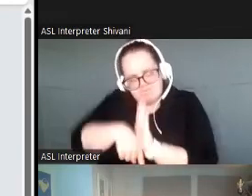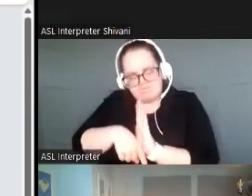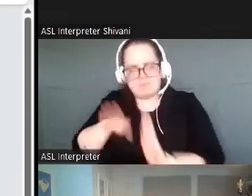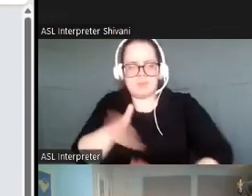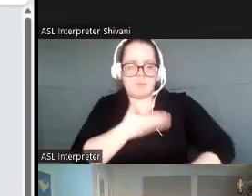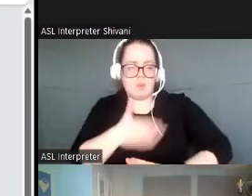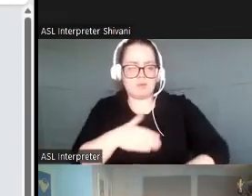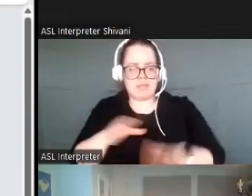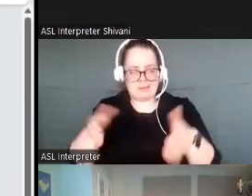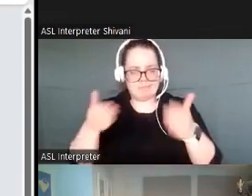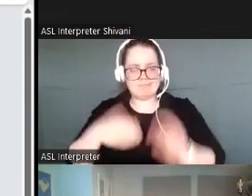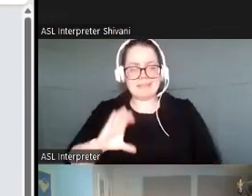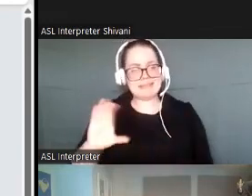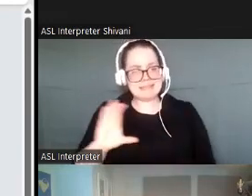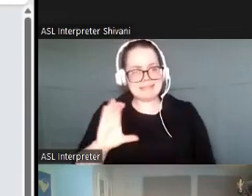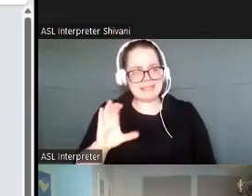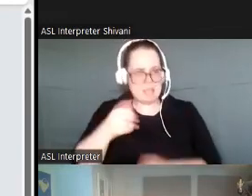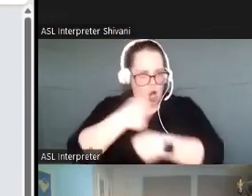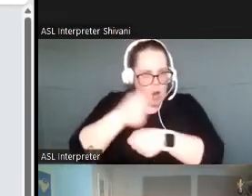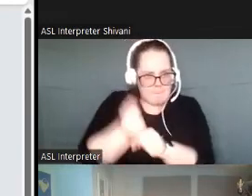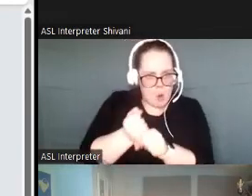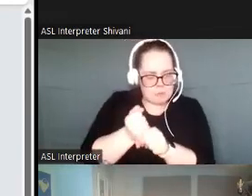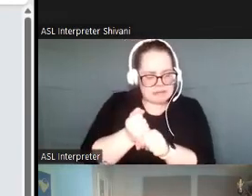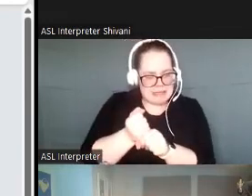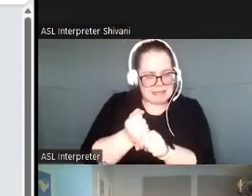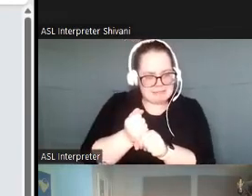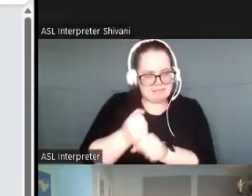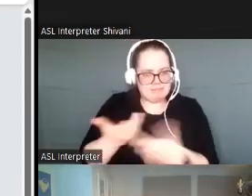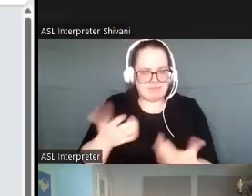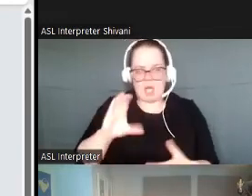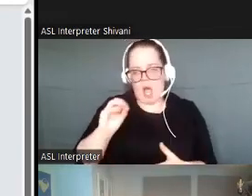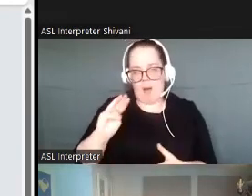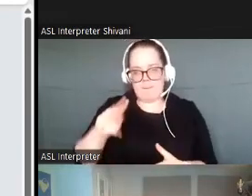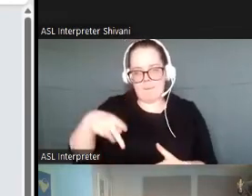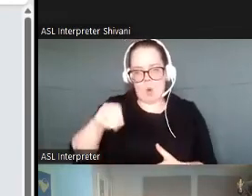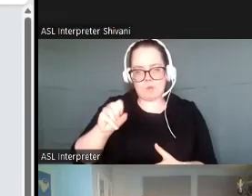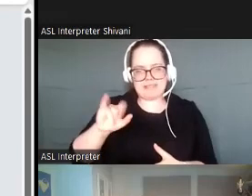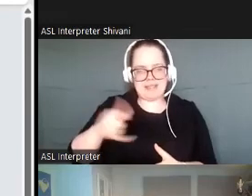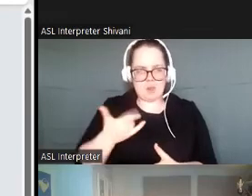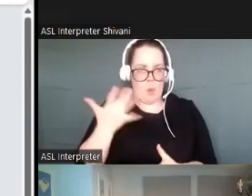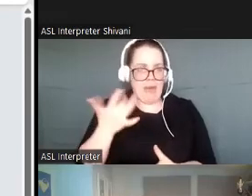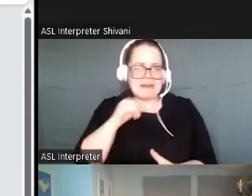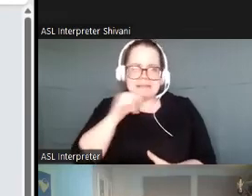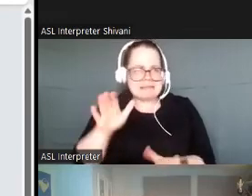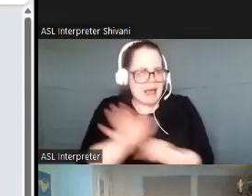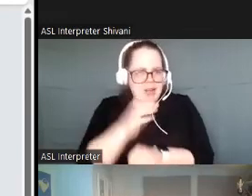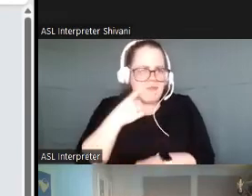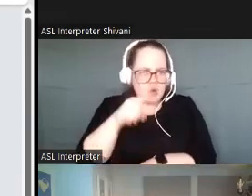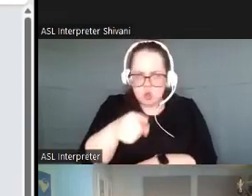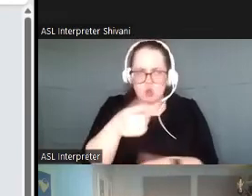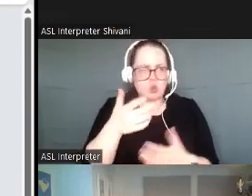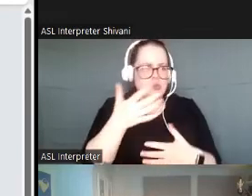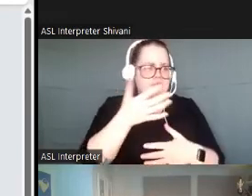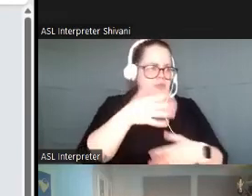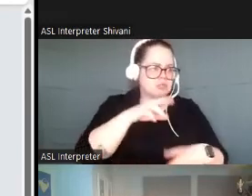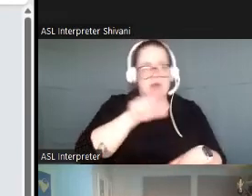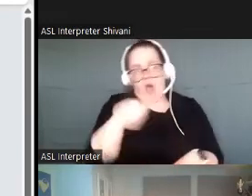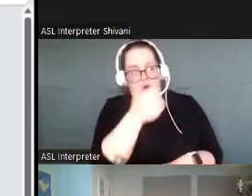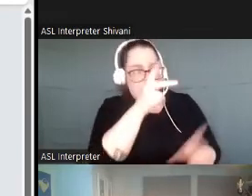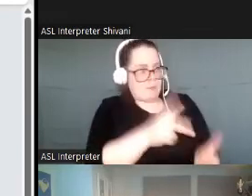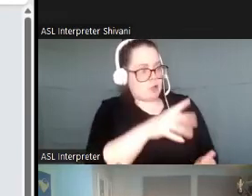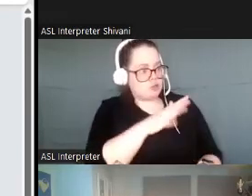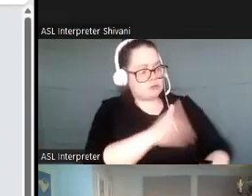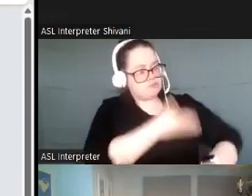enough for you to take somebody else's music all the time and innovate and arrange what they're doing. What are you writing?